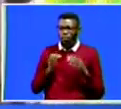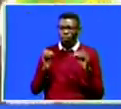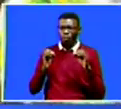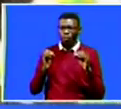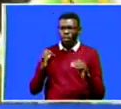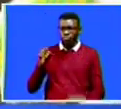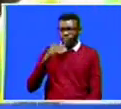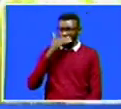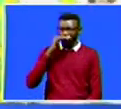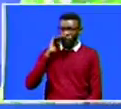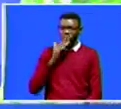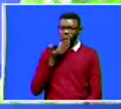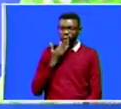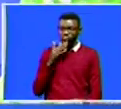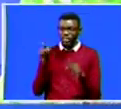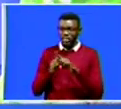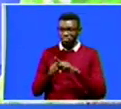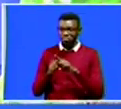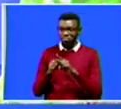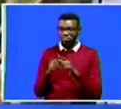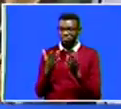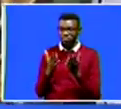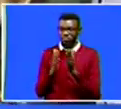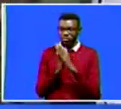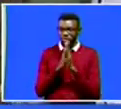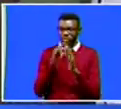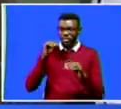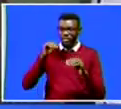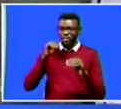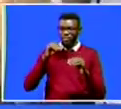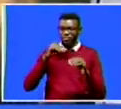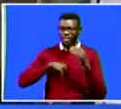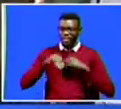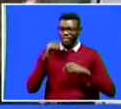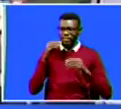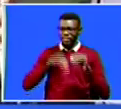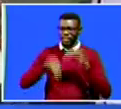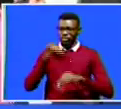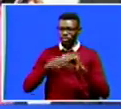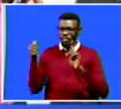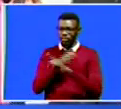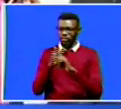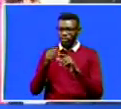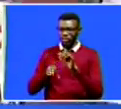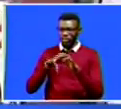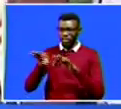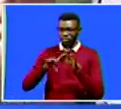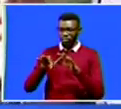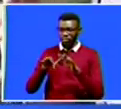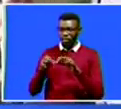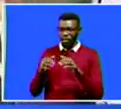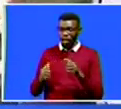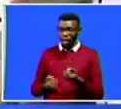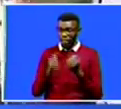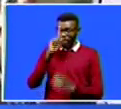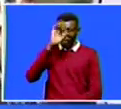Musalia Mudavadi also brushed over the electoral violence debate. Come away when it's serious. Go and fight where the war is. Hapa